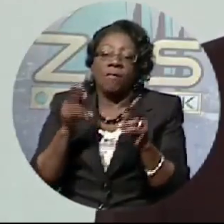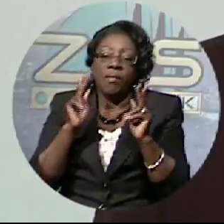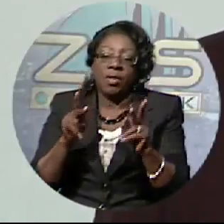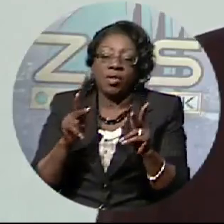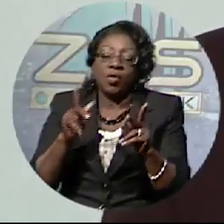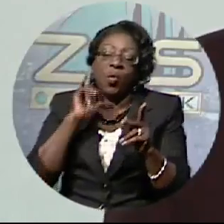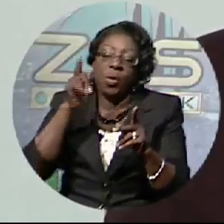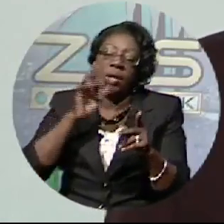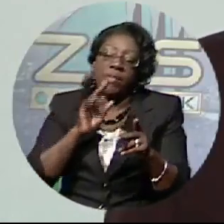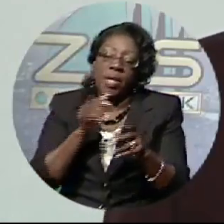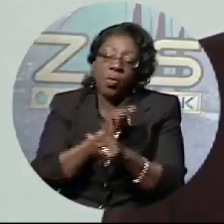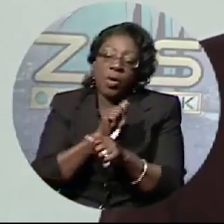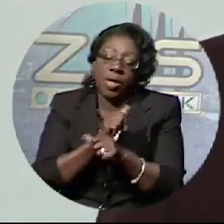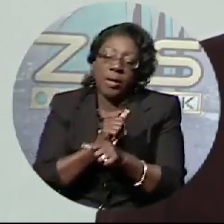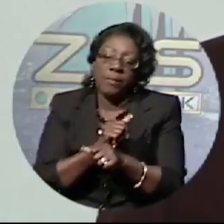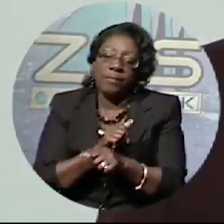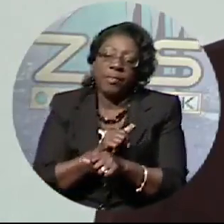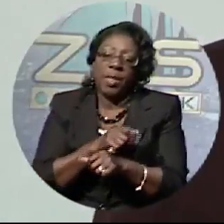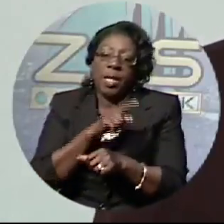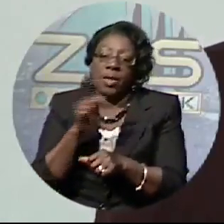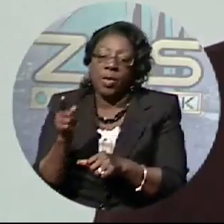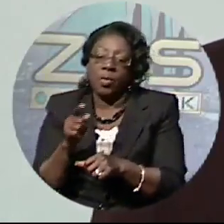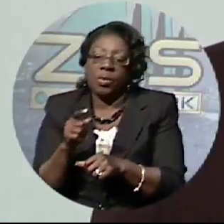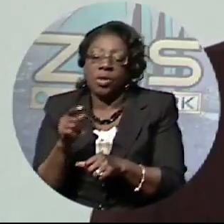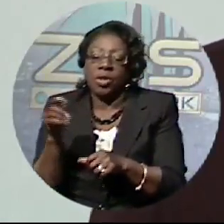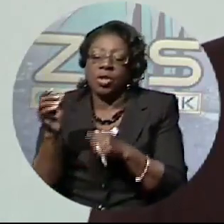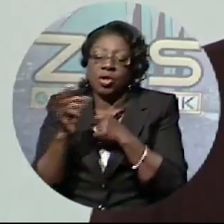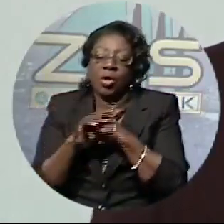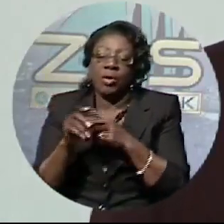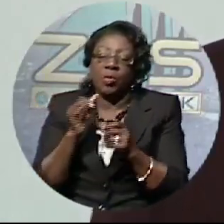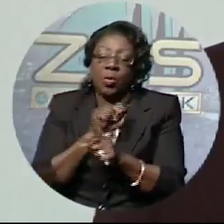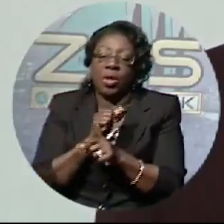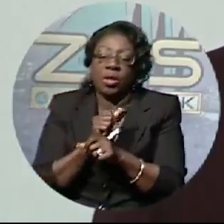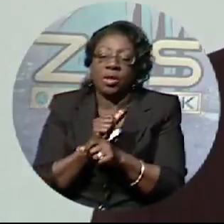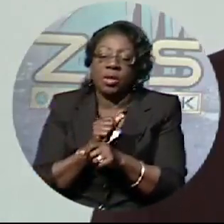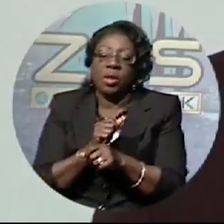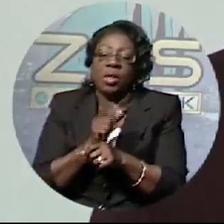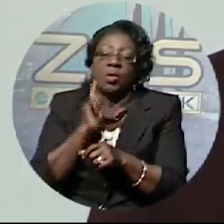those persons who are now coming out of school and those discouraged workers who are now encouraged to begin looking for work.